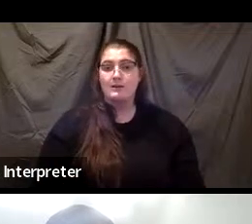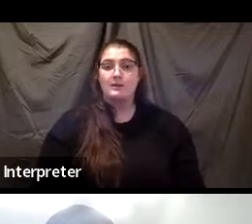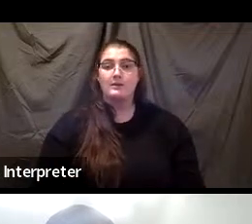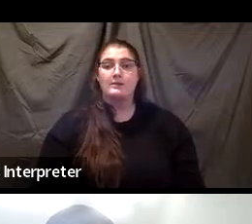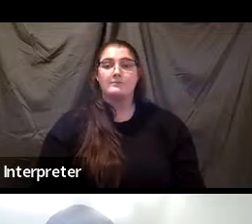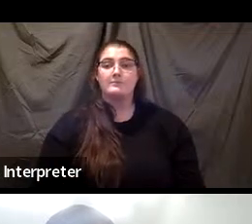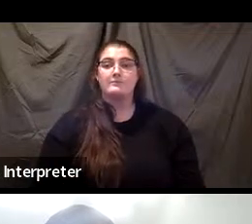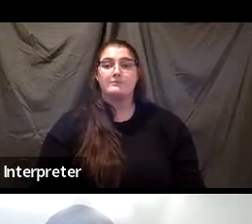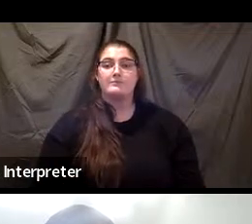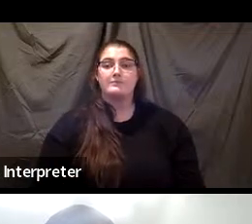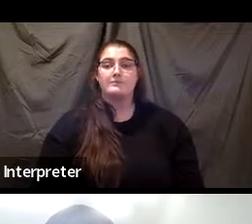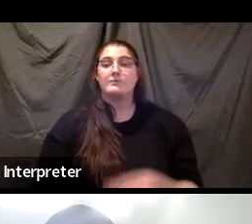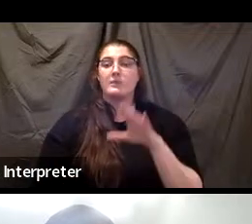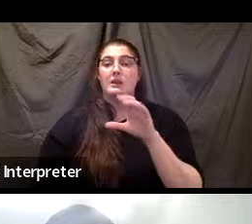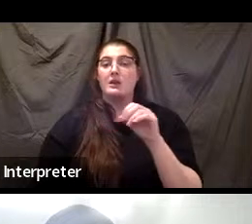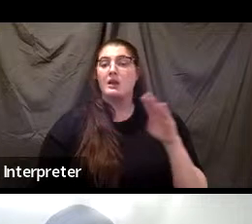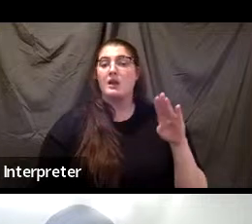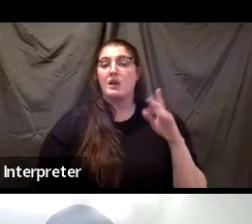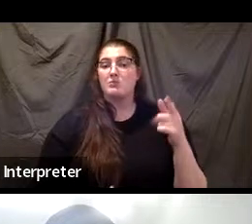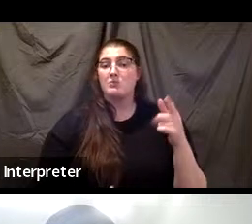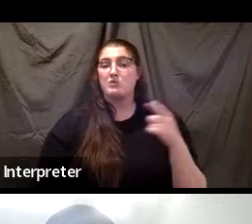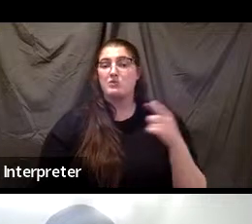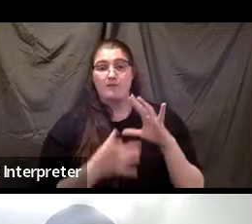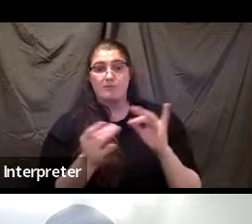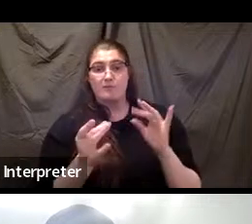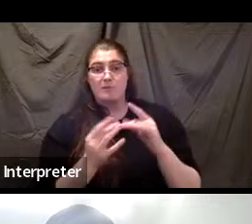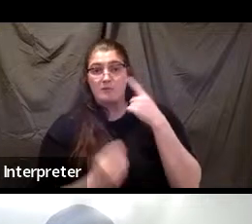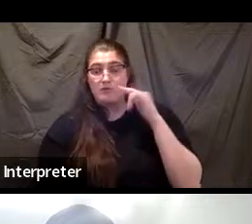Commissioner Cobb, would you have any type of rebuttal to that?